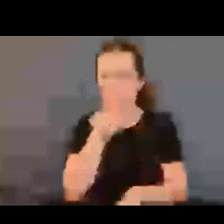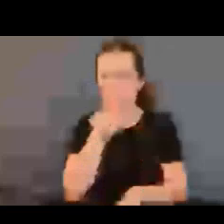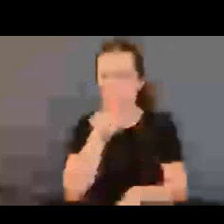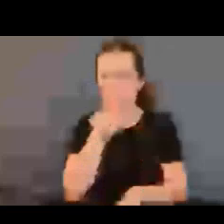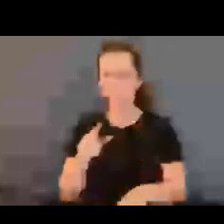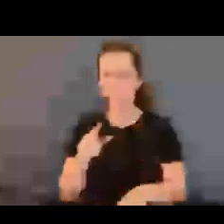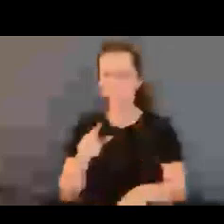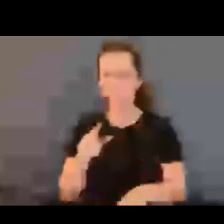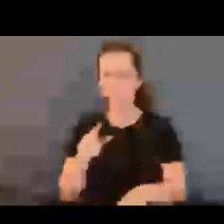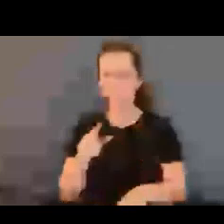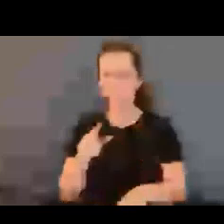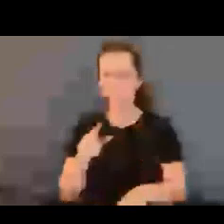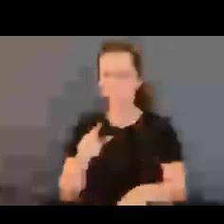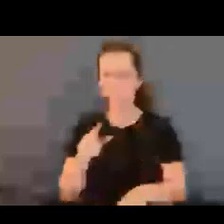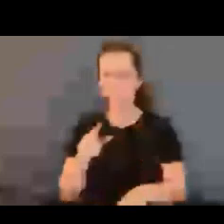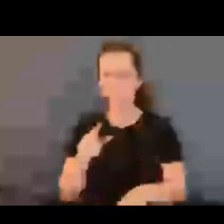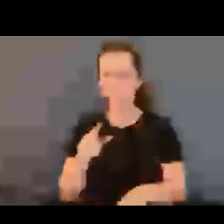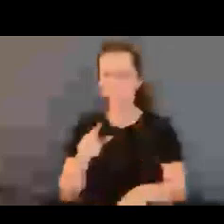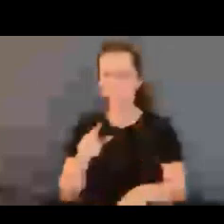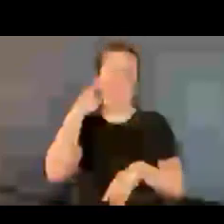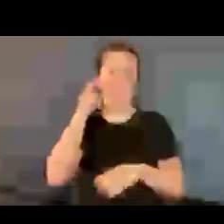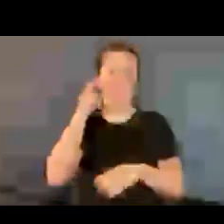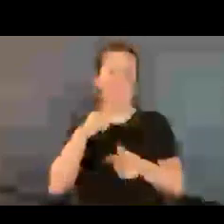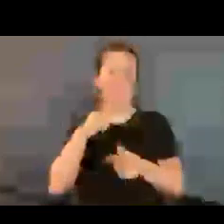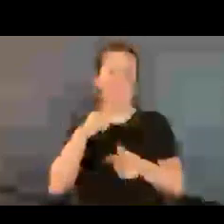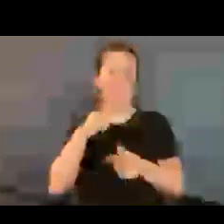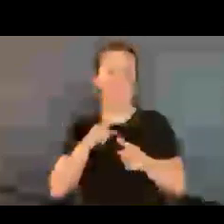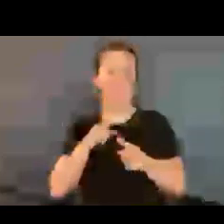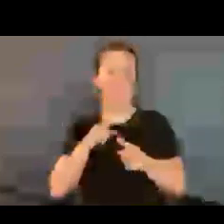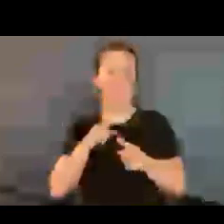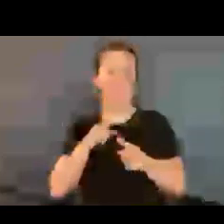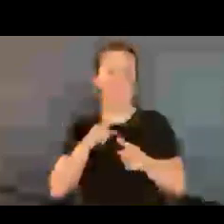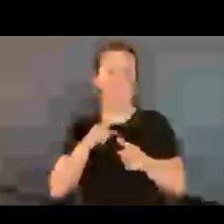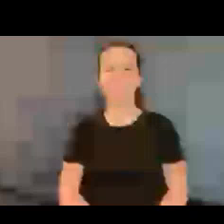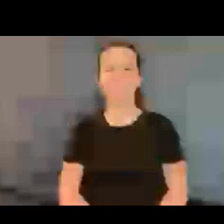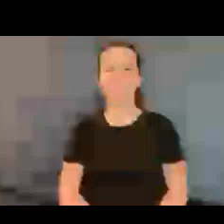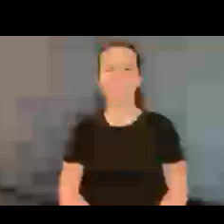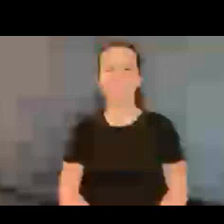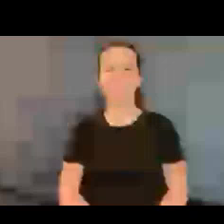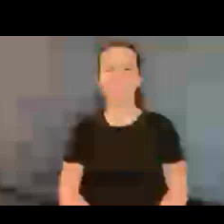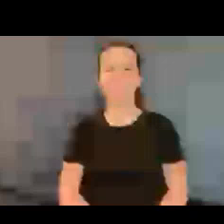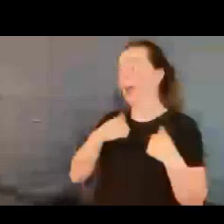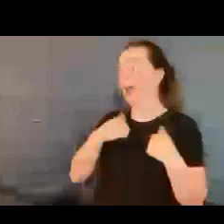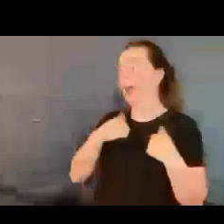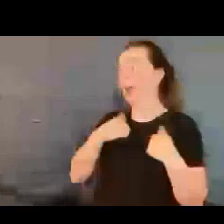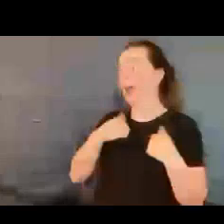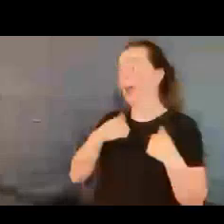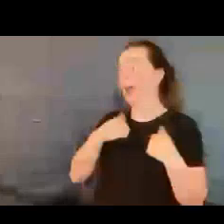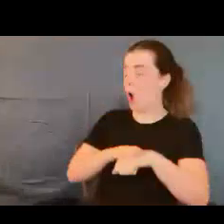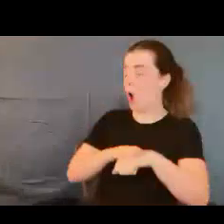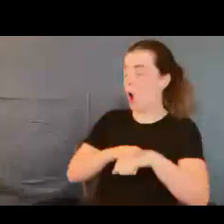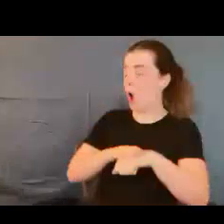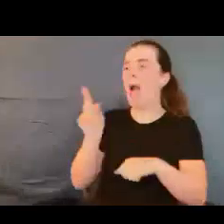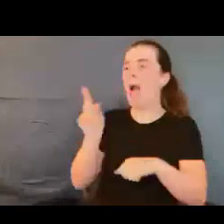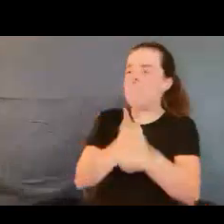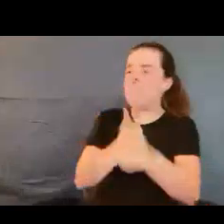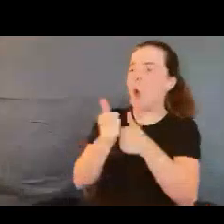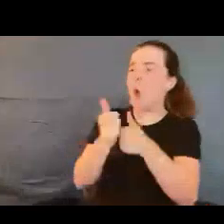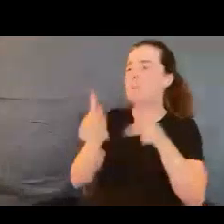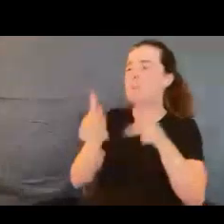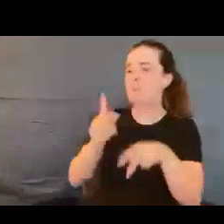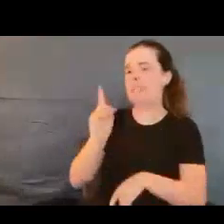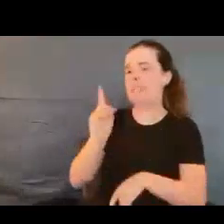on preparation for this course. Anything else in the chat? Yes, there is a question on where most people DNF in